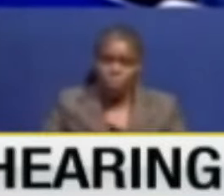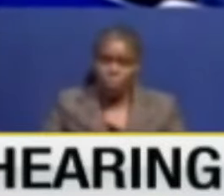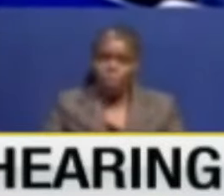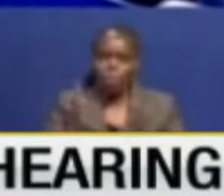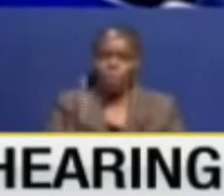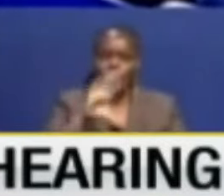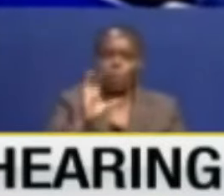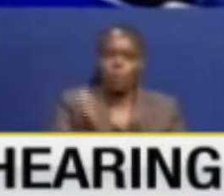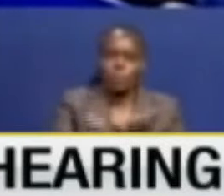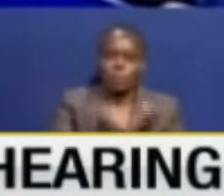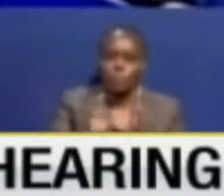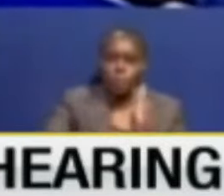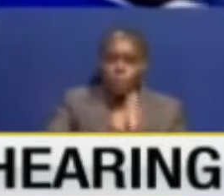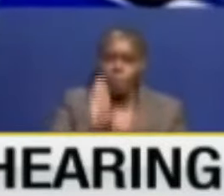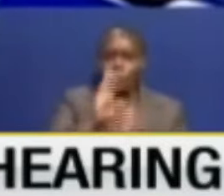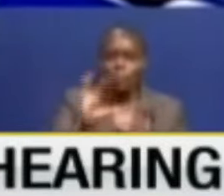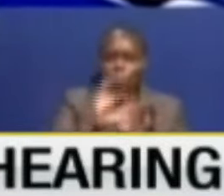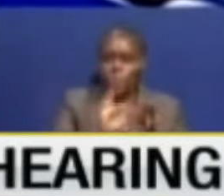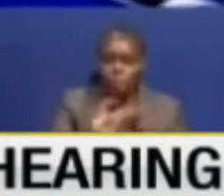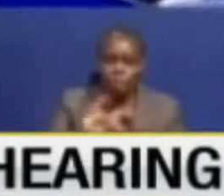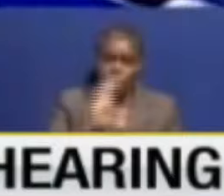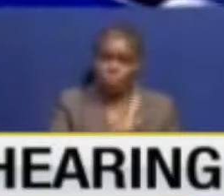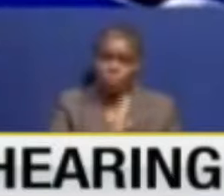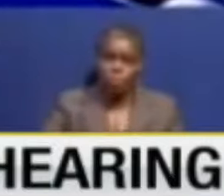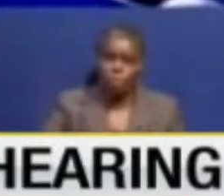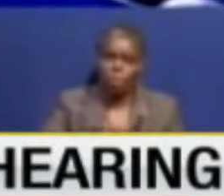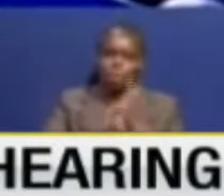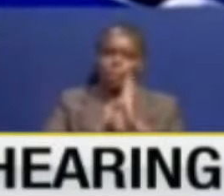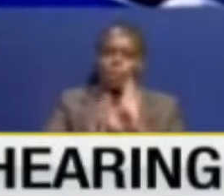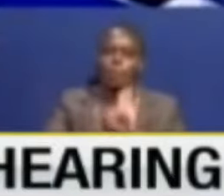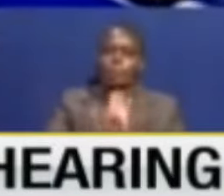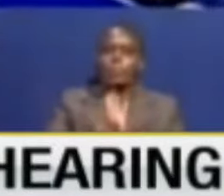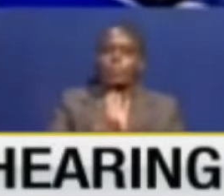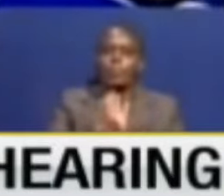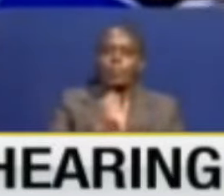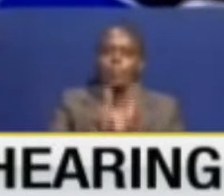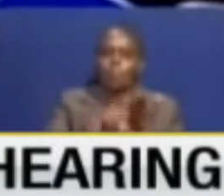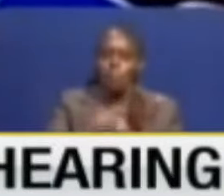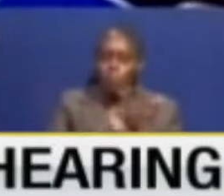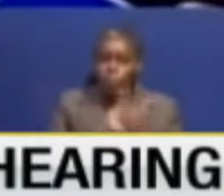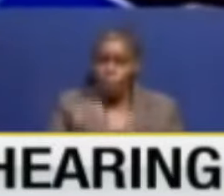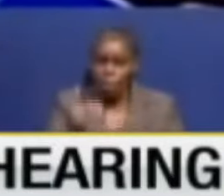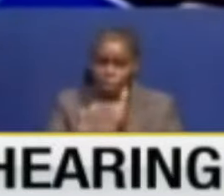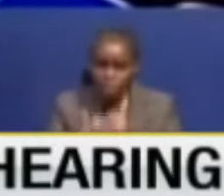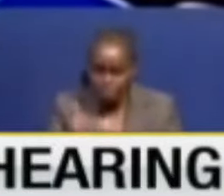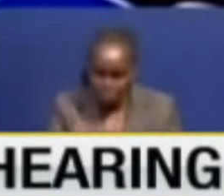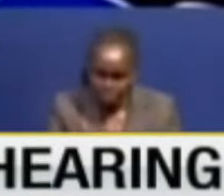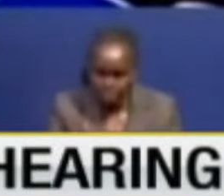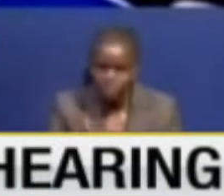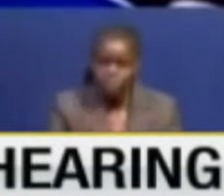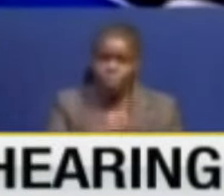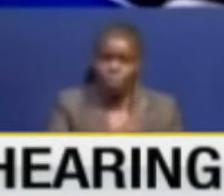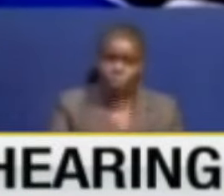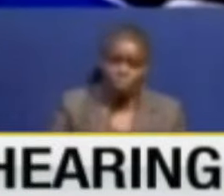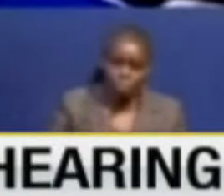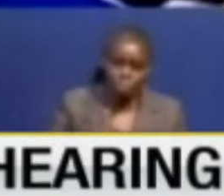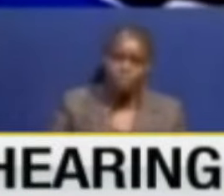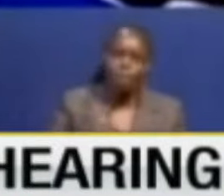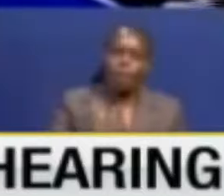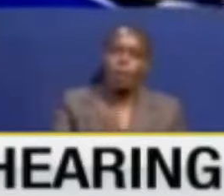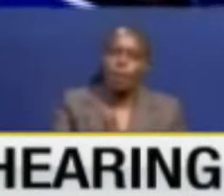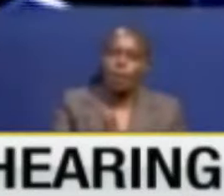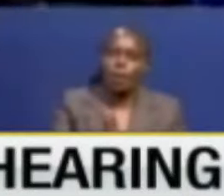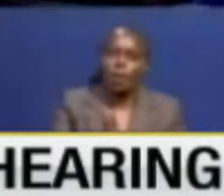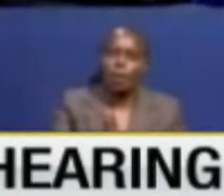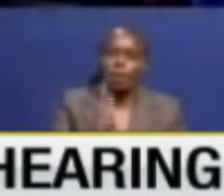County Investment and Development Corporation Board as required by law, thus failing to operationalize the said boards, and